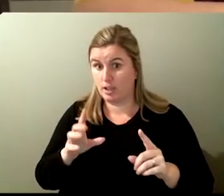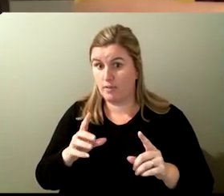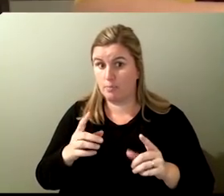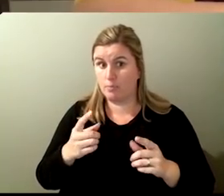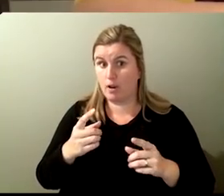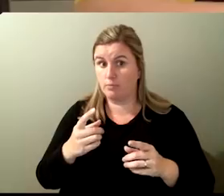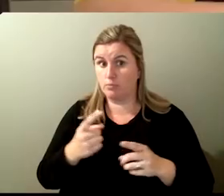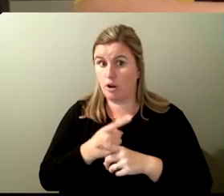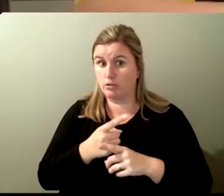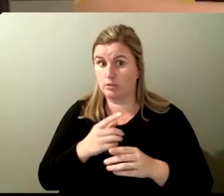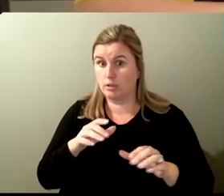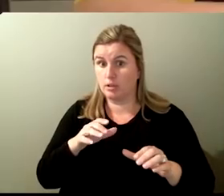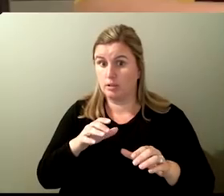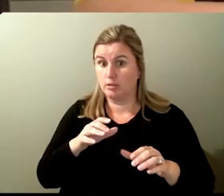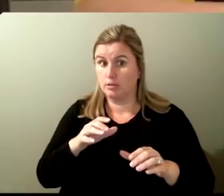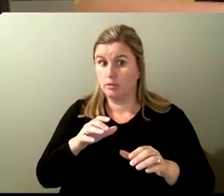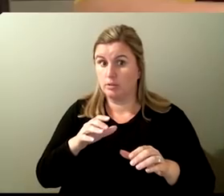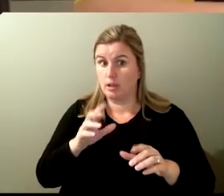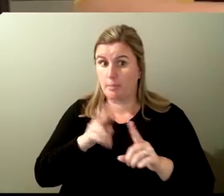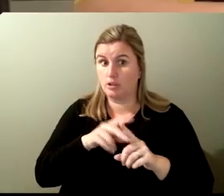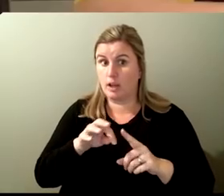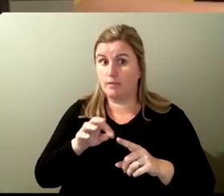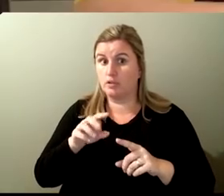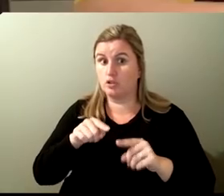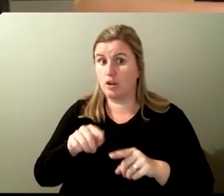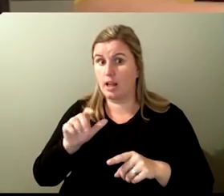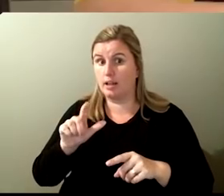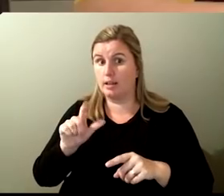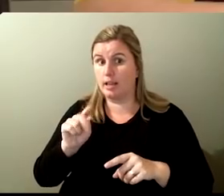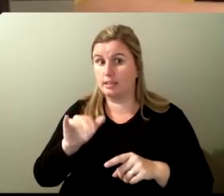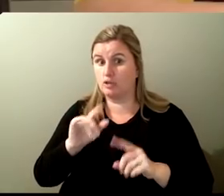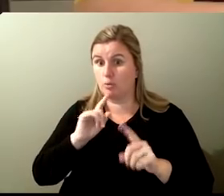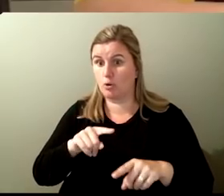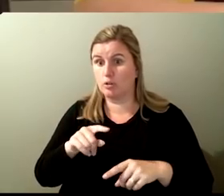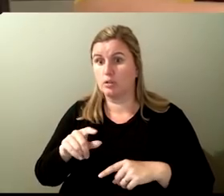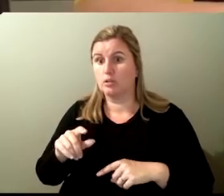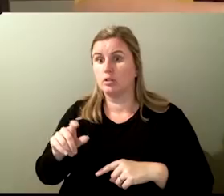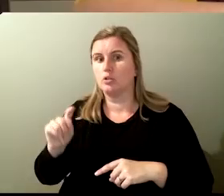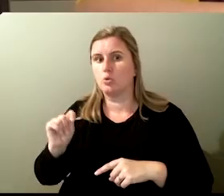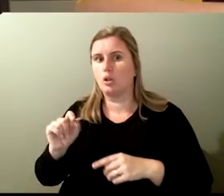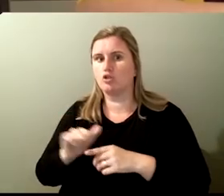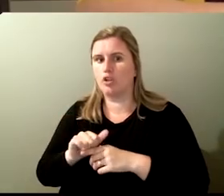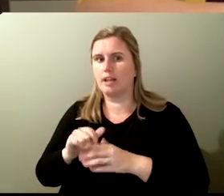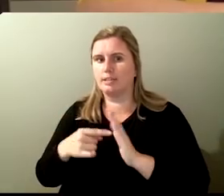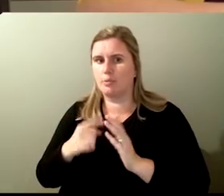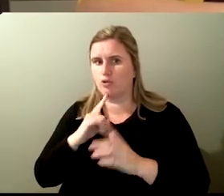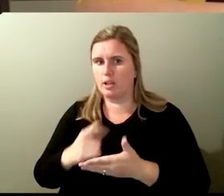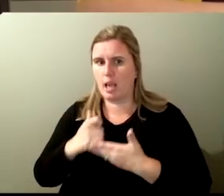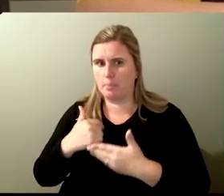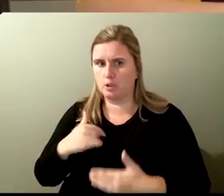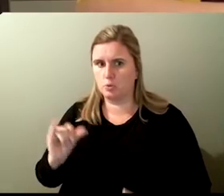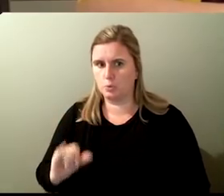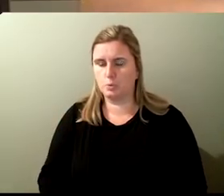applications of duration and latency recording? Yeah, that makes a lot of sense. The toilet training example really helped me too.